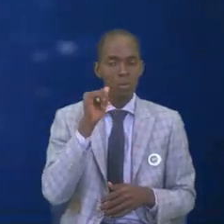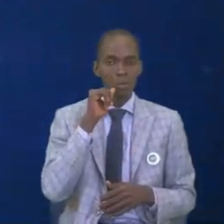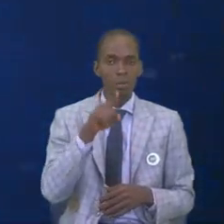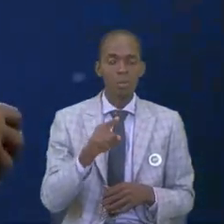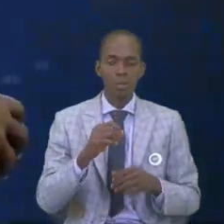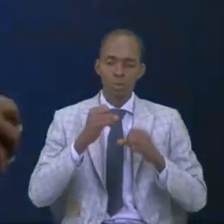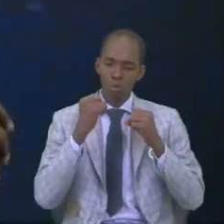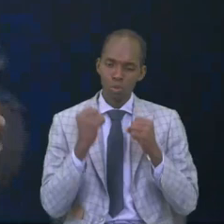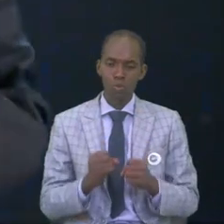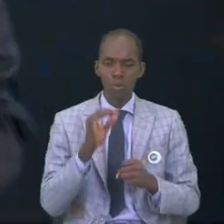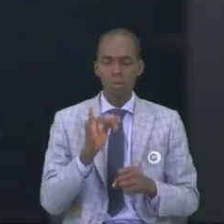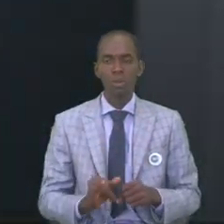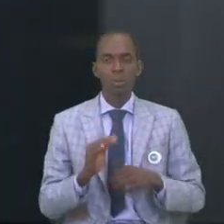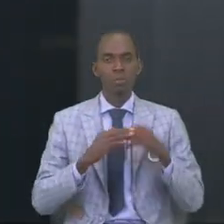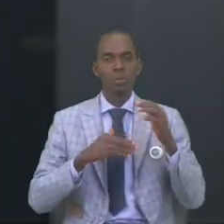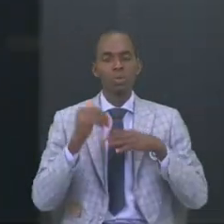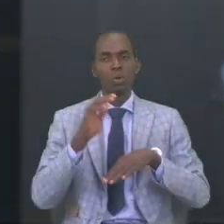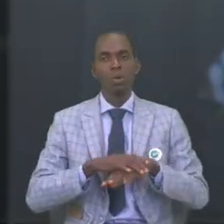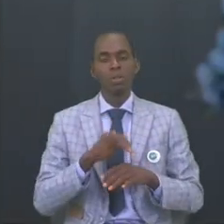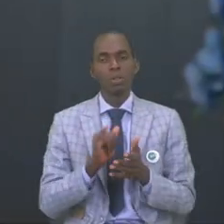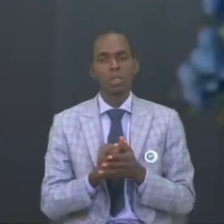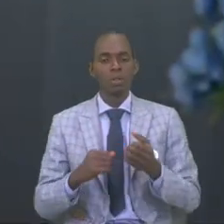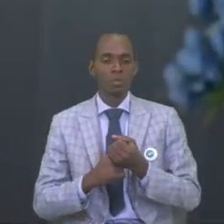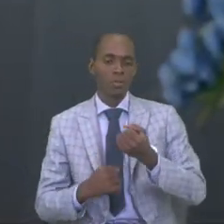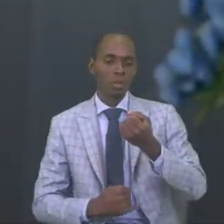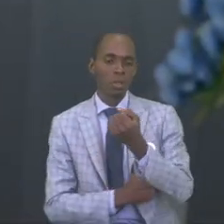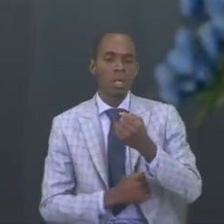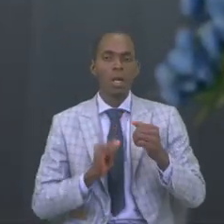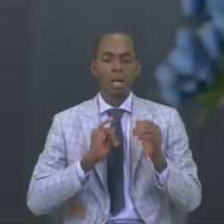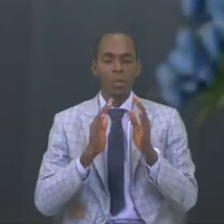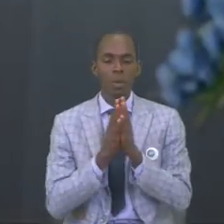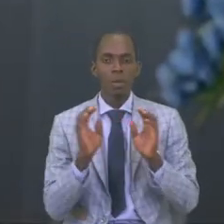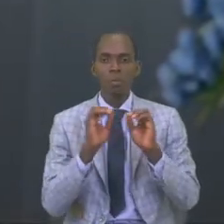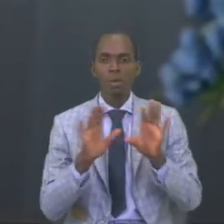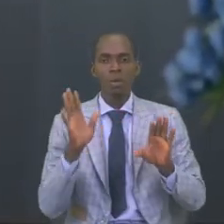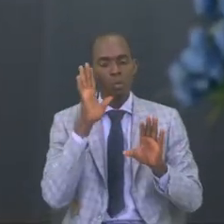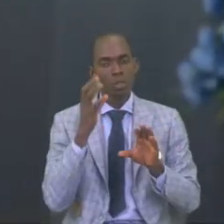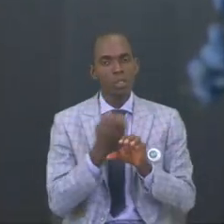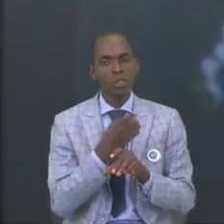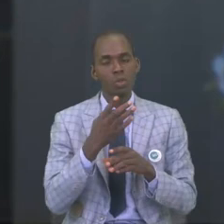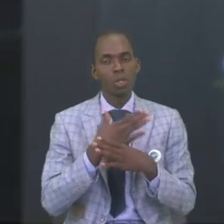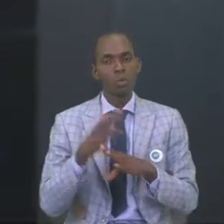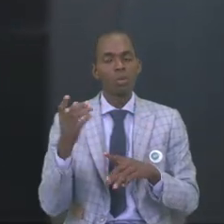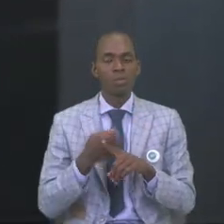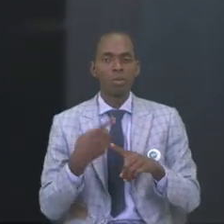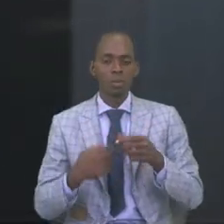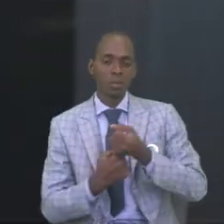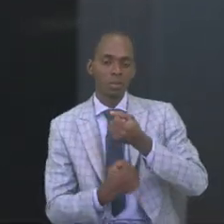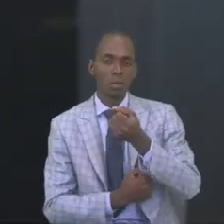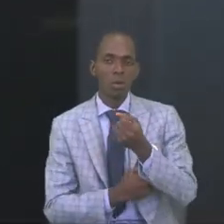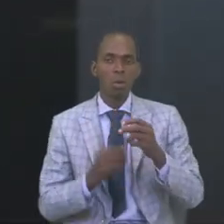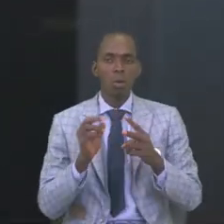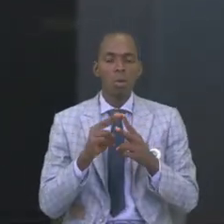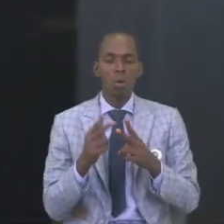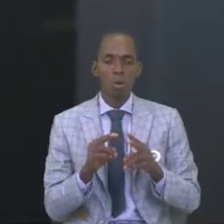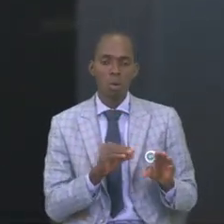upon that foundation. And I pray that nothing will take you away from the foundation or shake you away from the